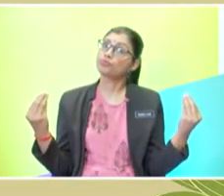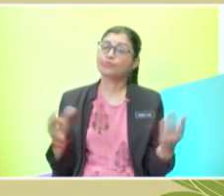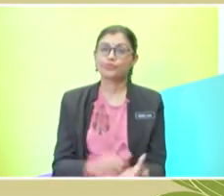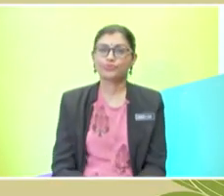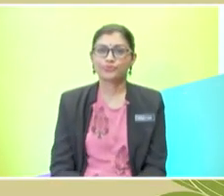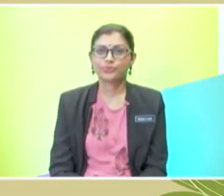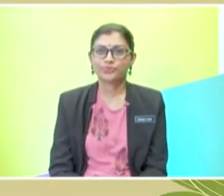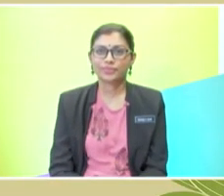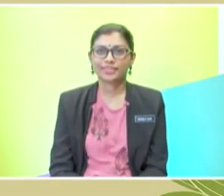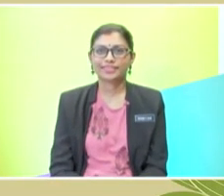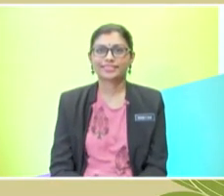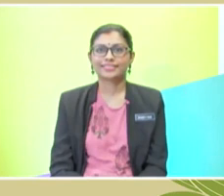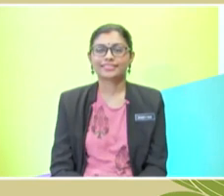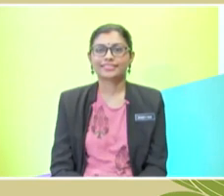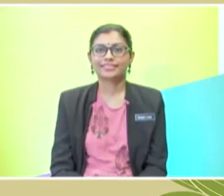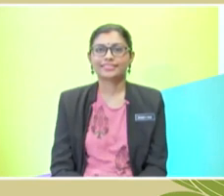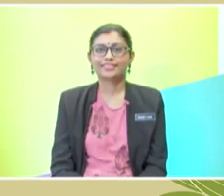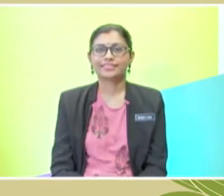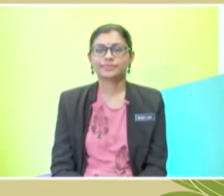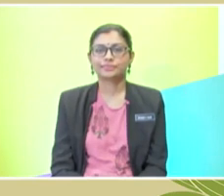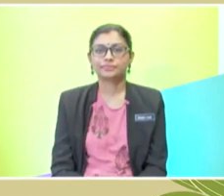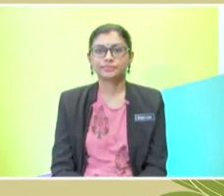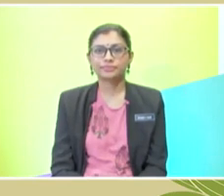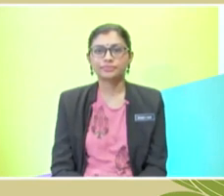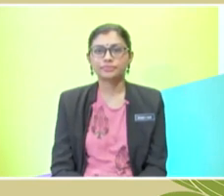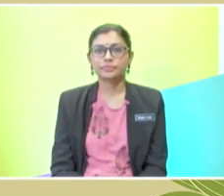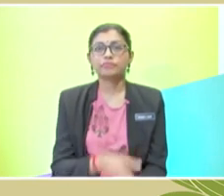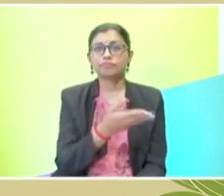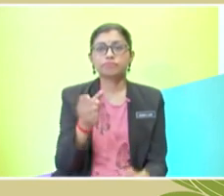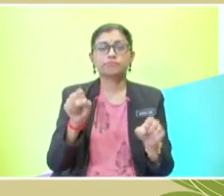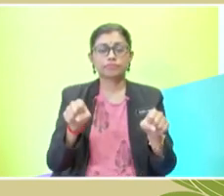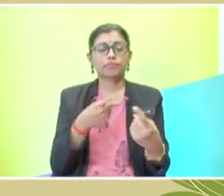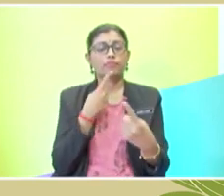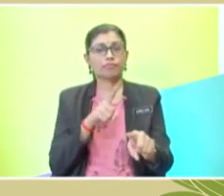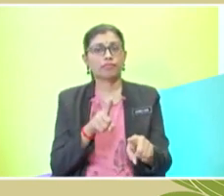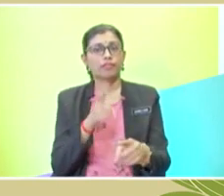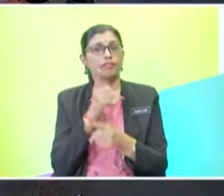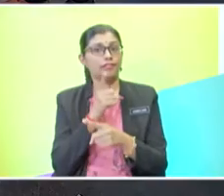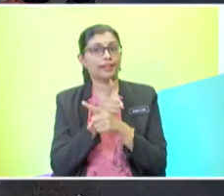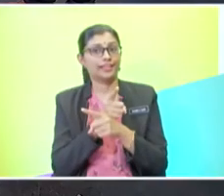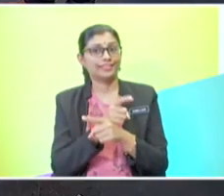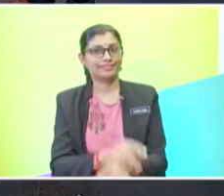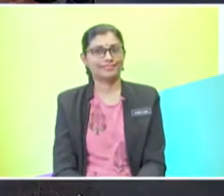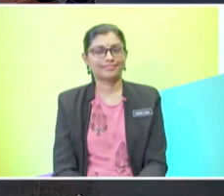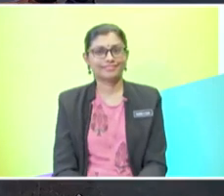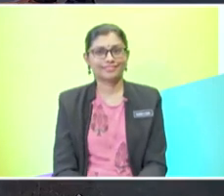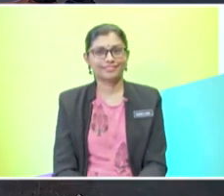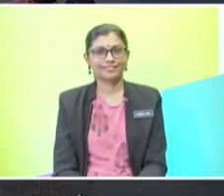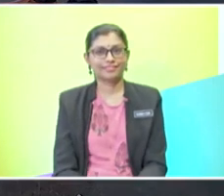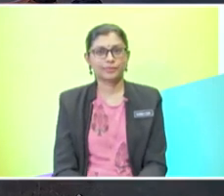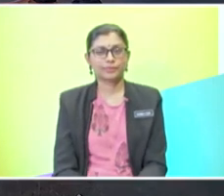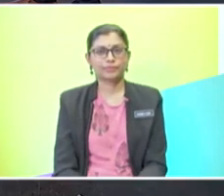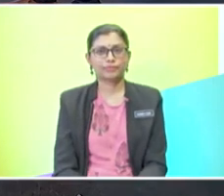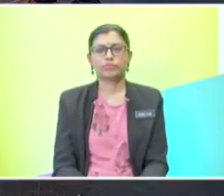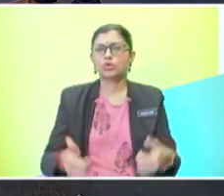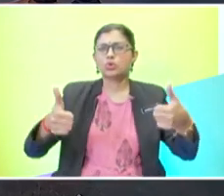now, they have shown that they can answer to the question properly. All right. Well done, everyone. And I